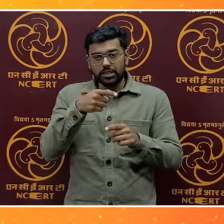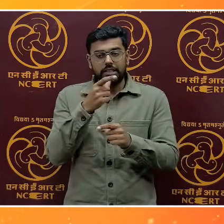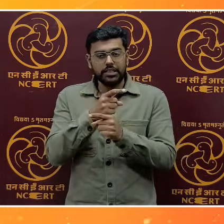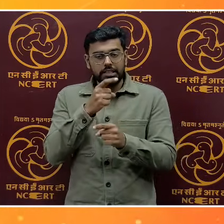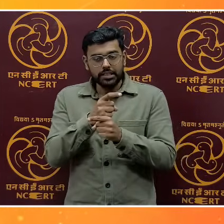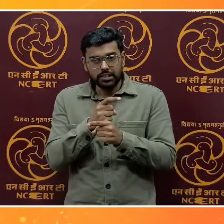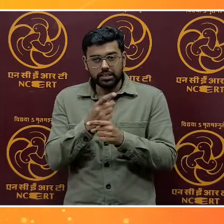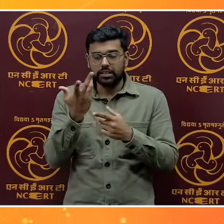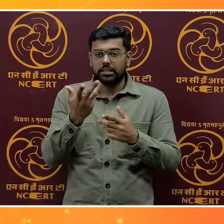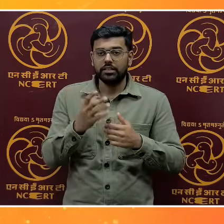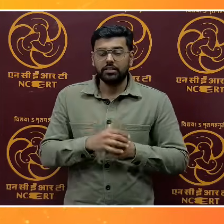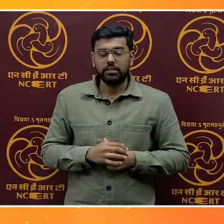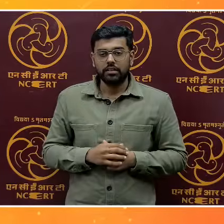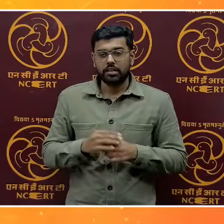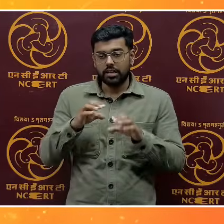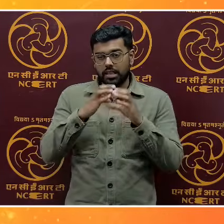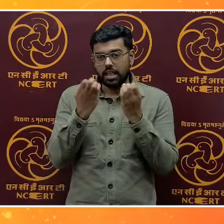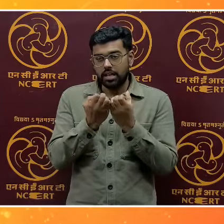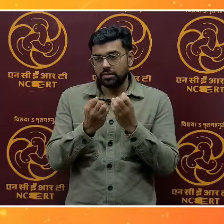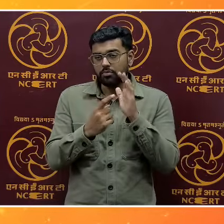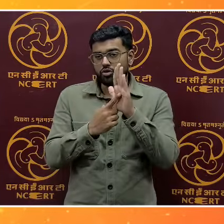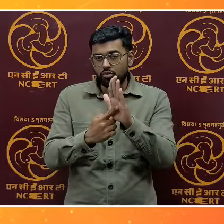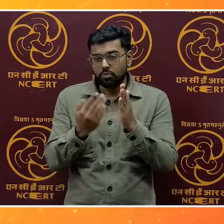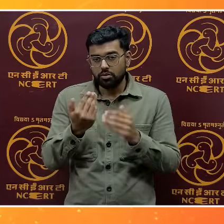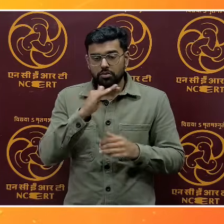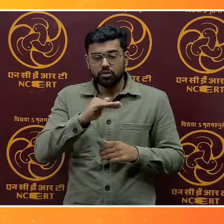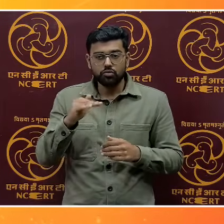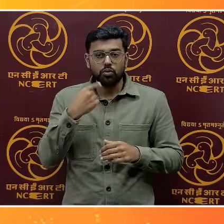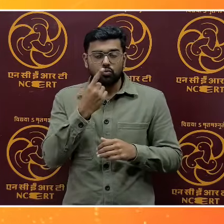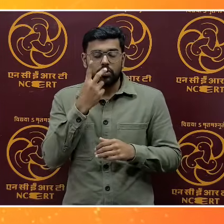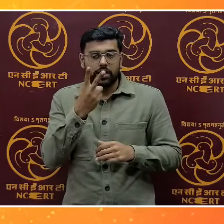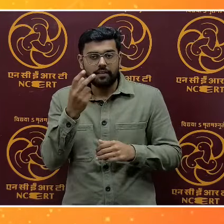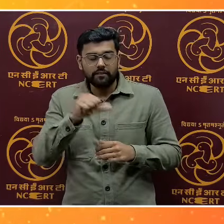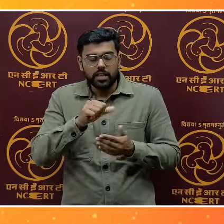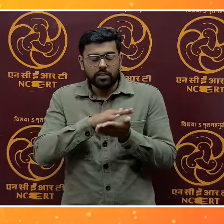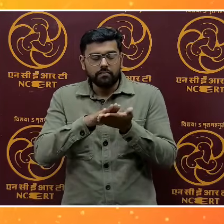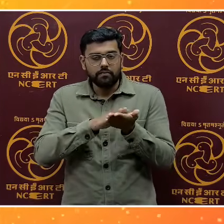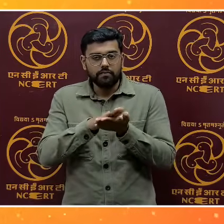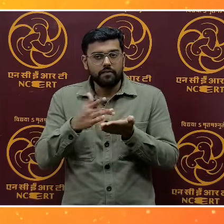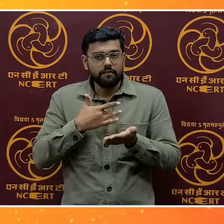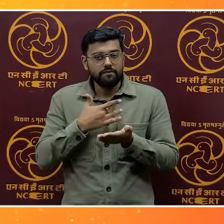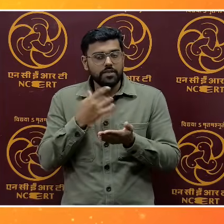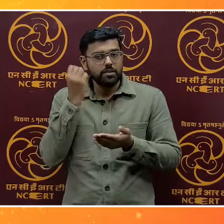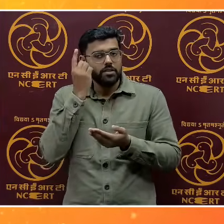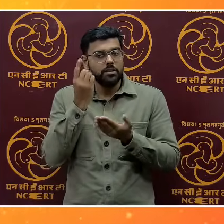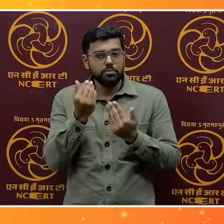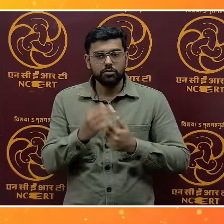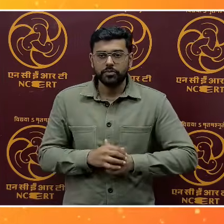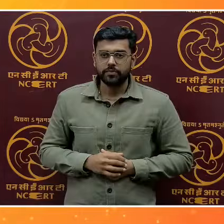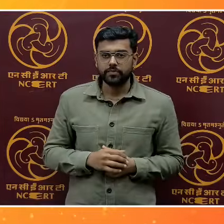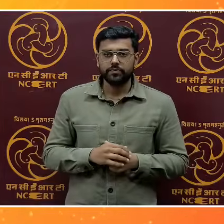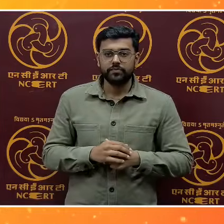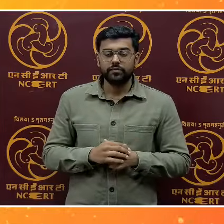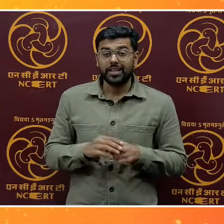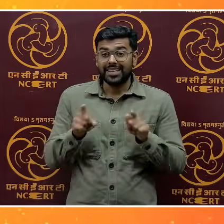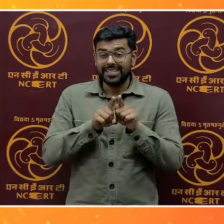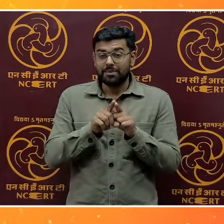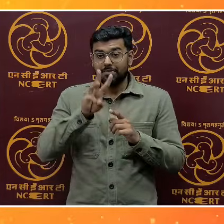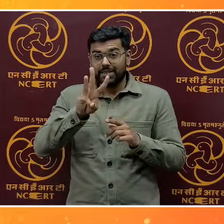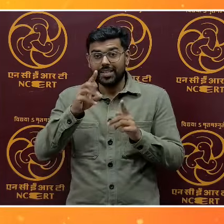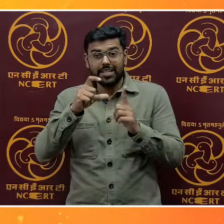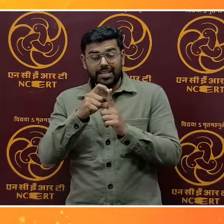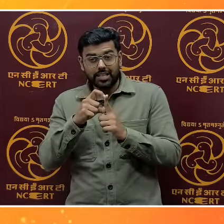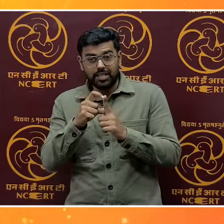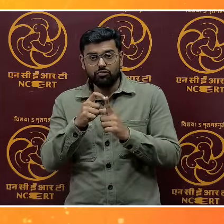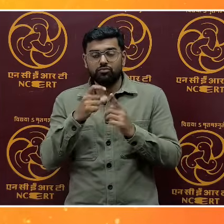to the class to explain the students with special needs. Okay, the model is made tactile. Even the 3D model can be